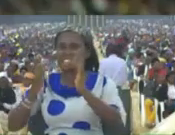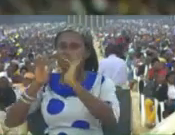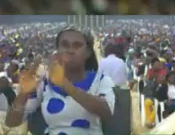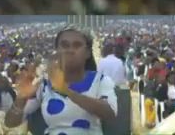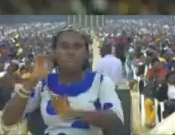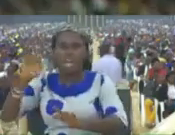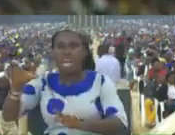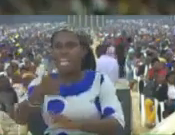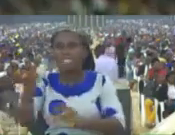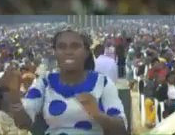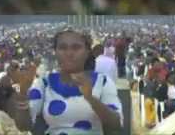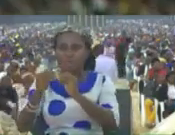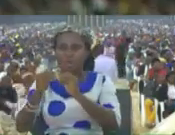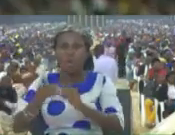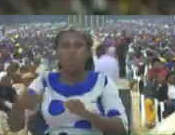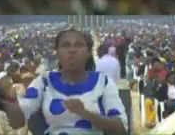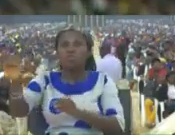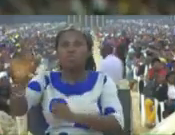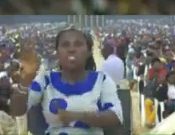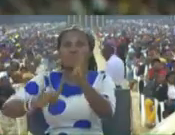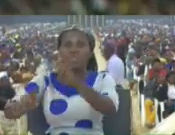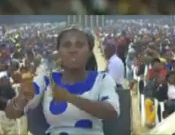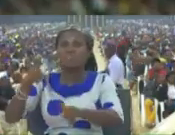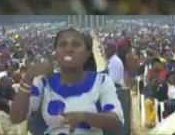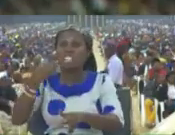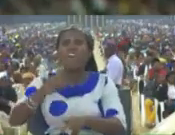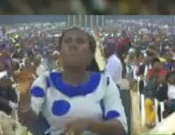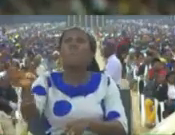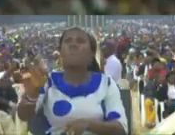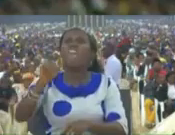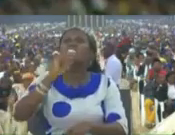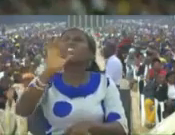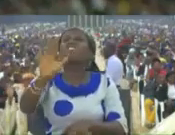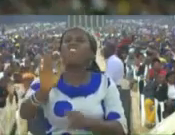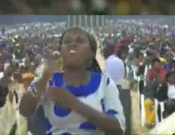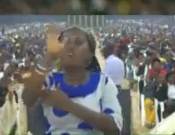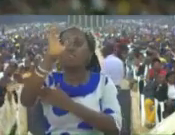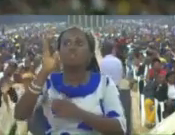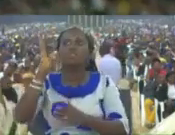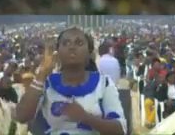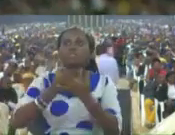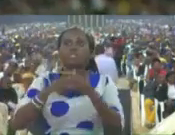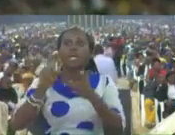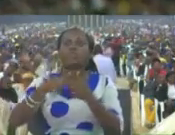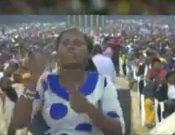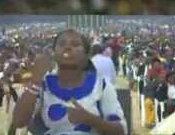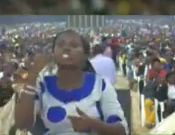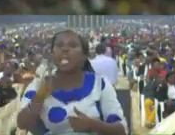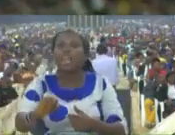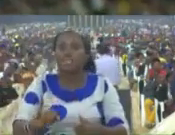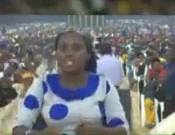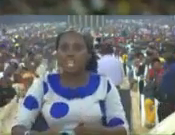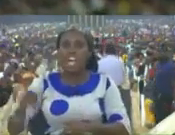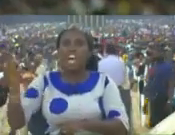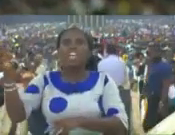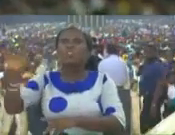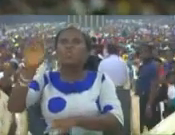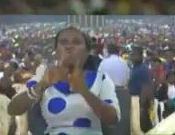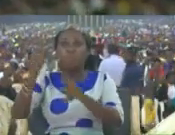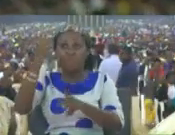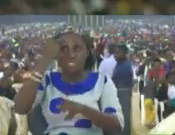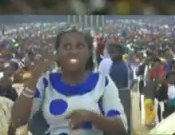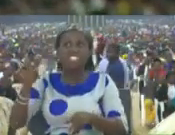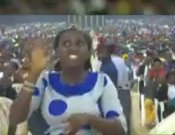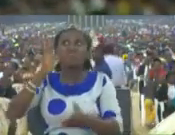Those who have been saying, "Where is your God?" can't say so anymore. Those who thought she was going to die barren cannot say